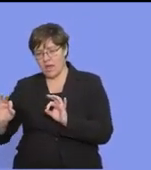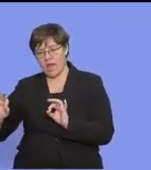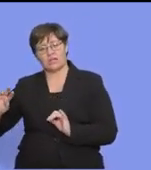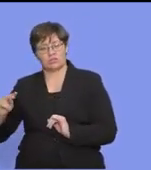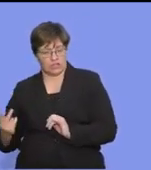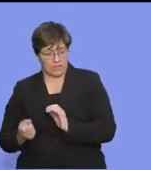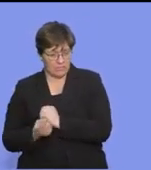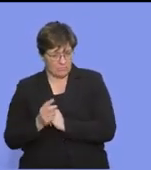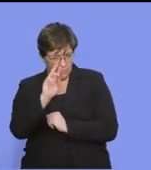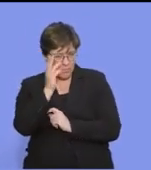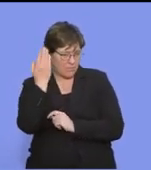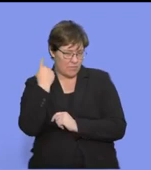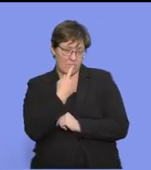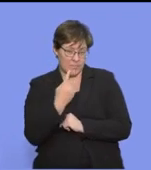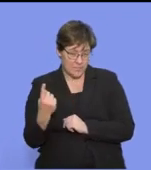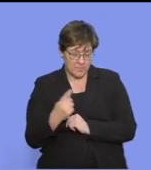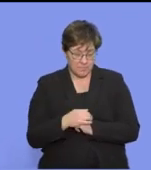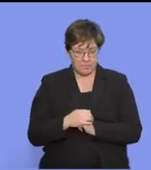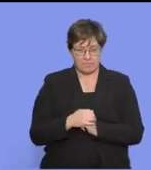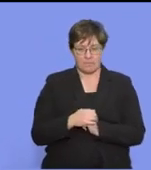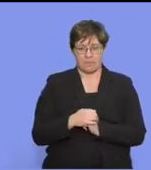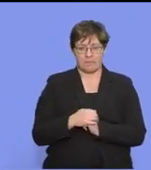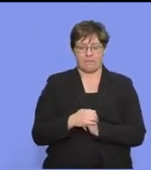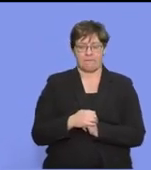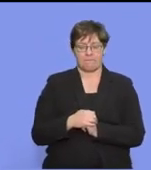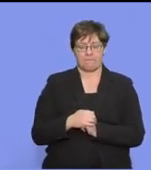or gaps